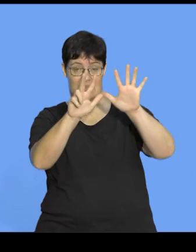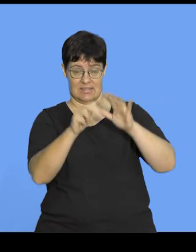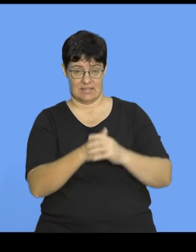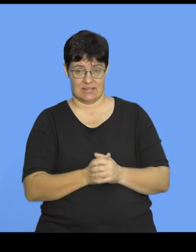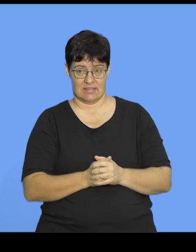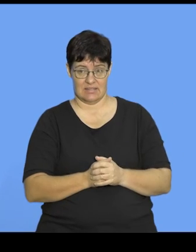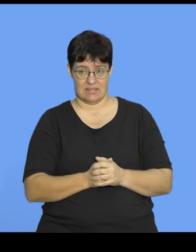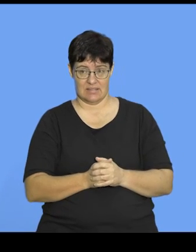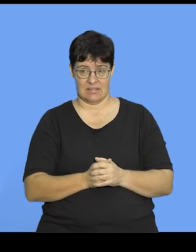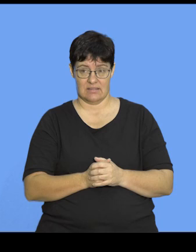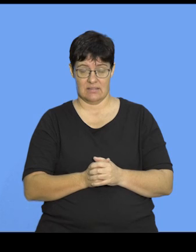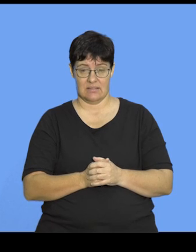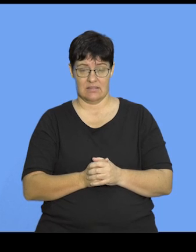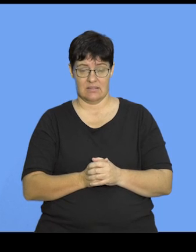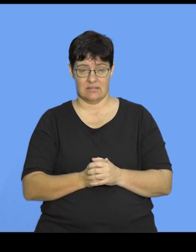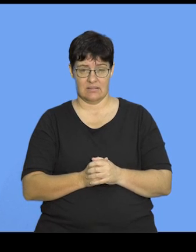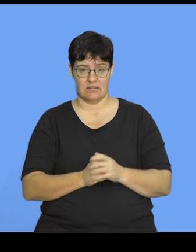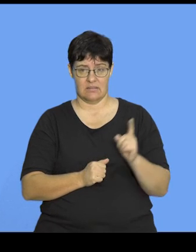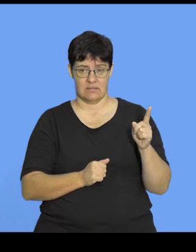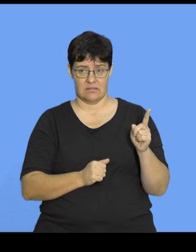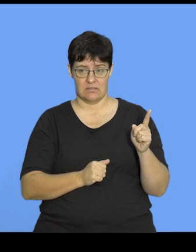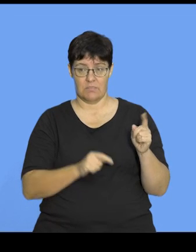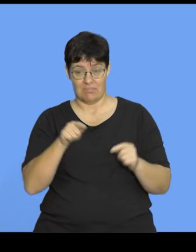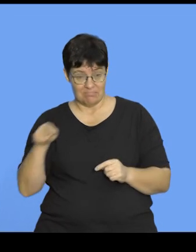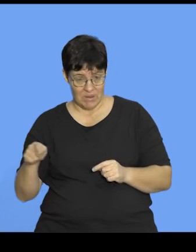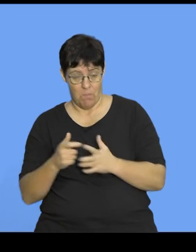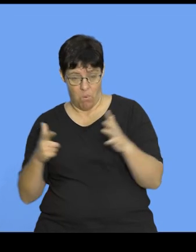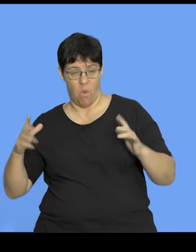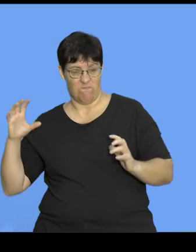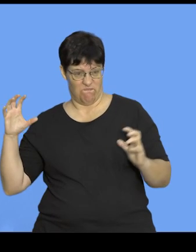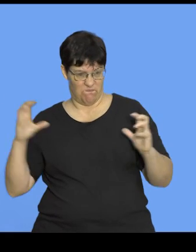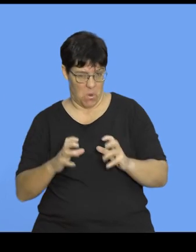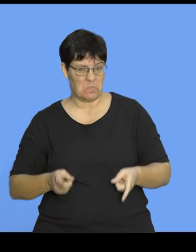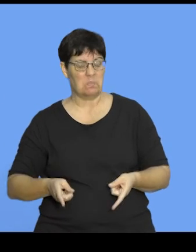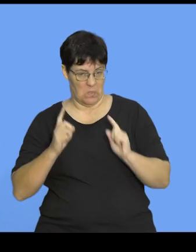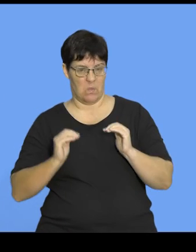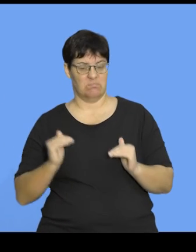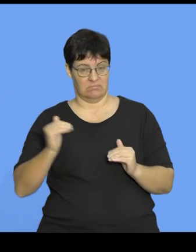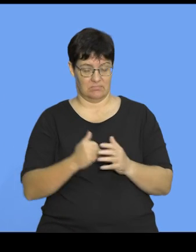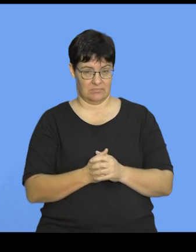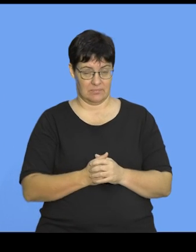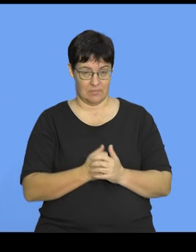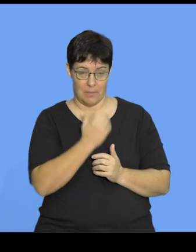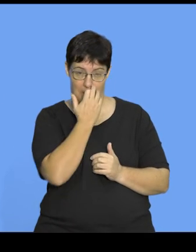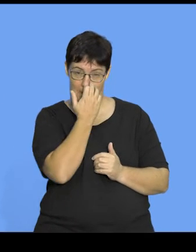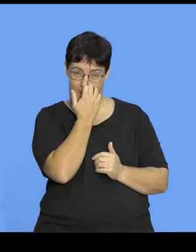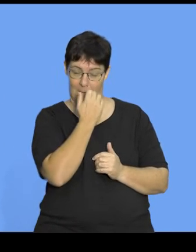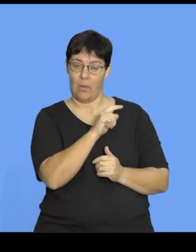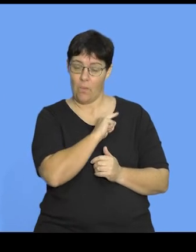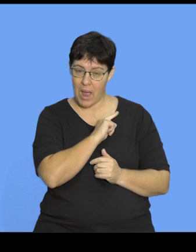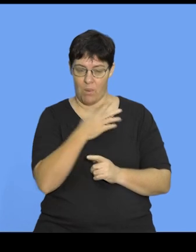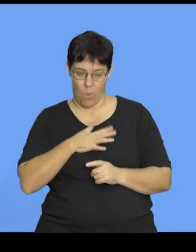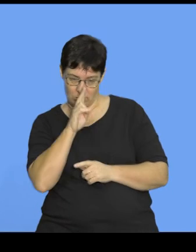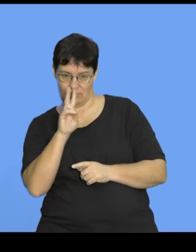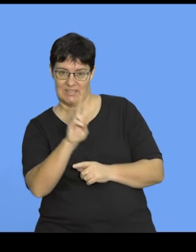minus 8. This has gotten much bigger. I'm going to do a little bit of a trick here. And this